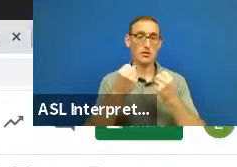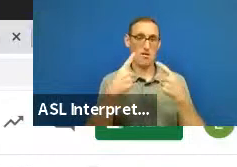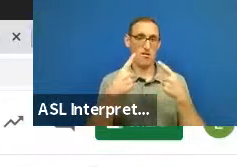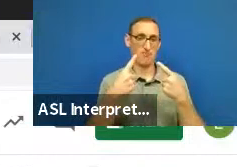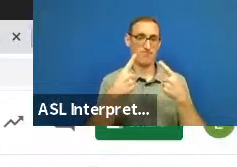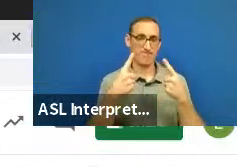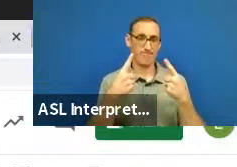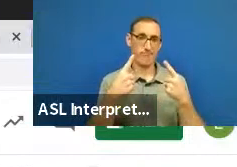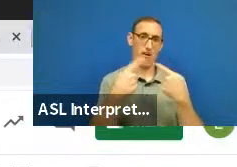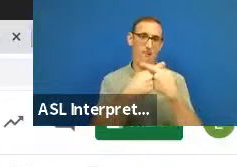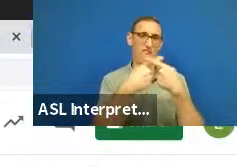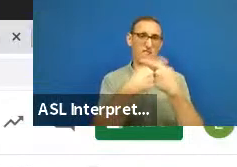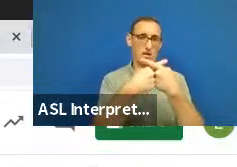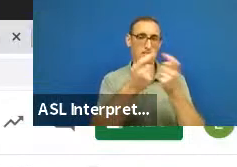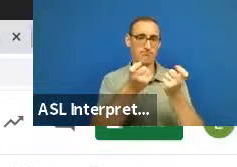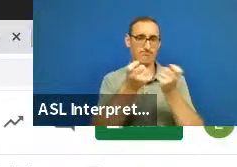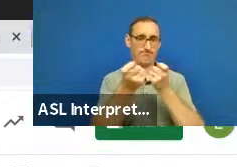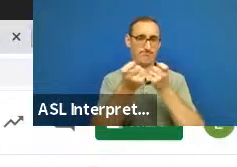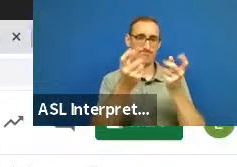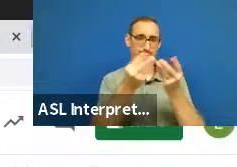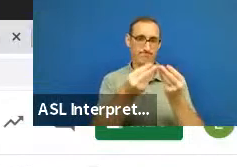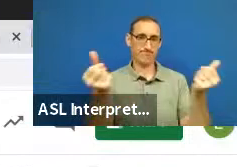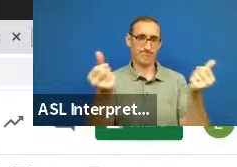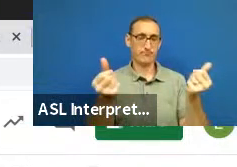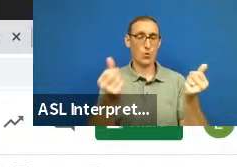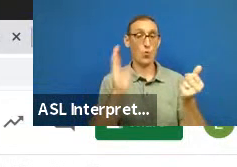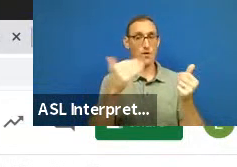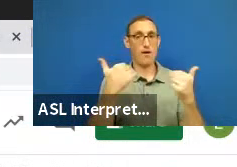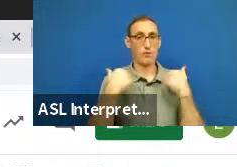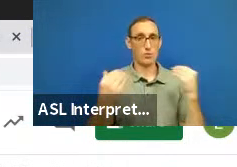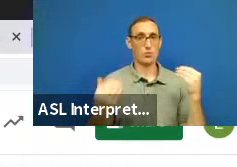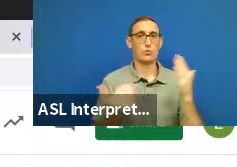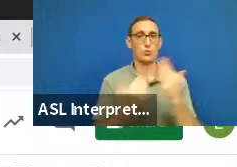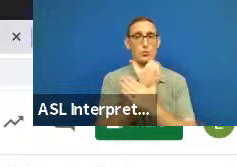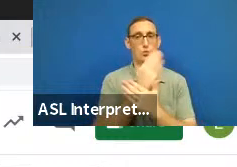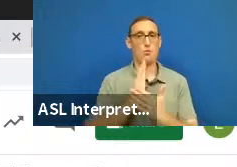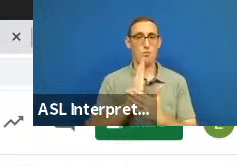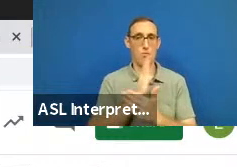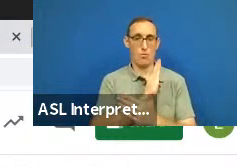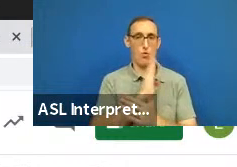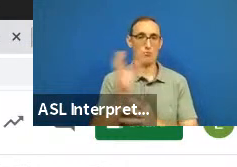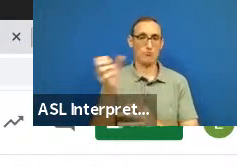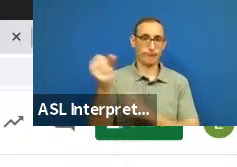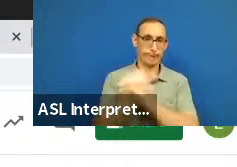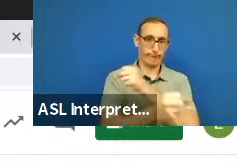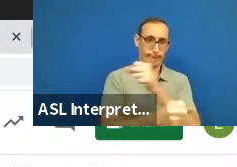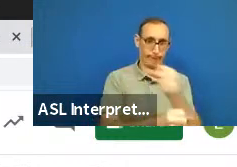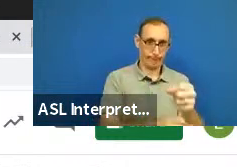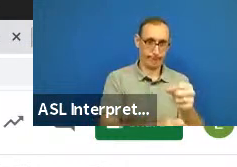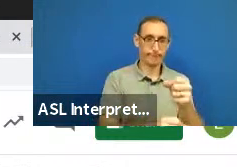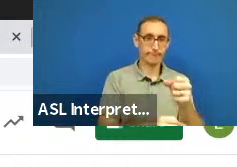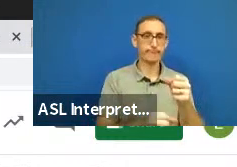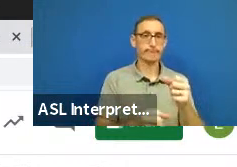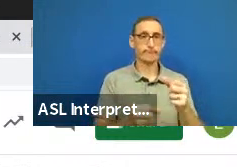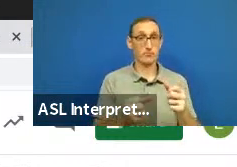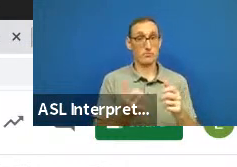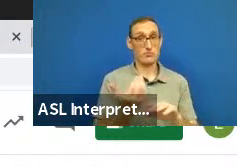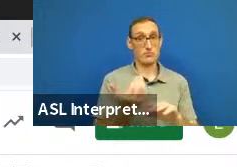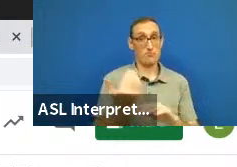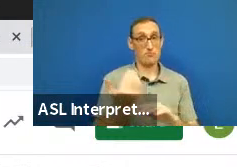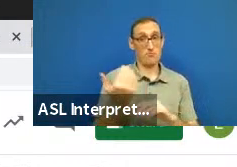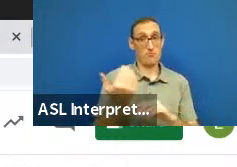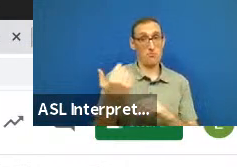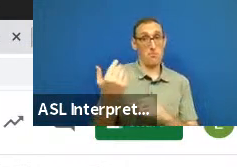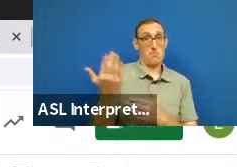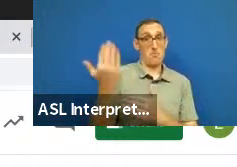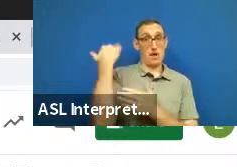we'll have new board members coming on. So it's certainly okay from my perspective to revisit some of the things we've done. And these are